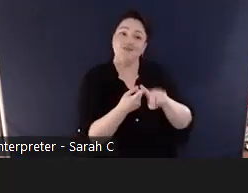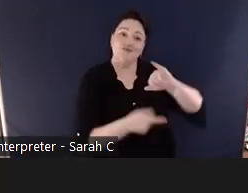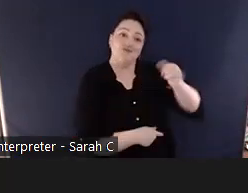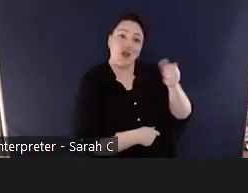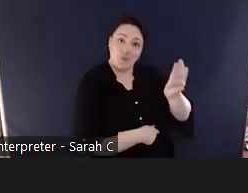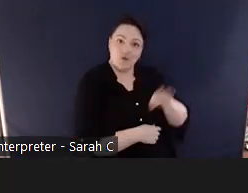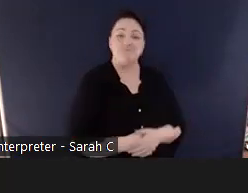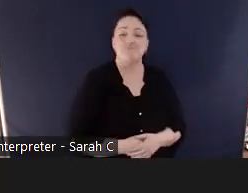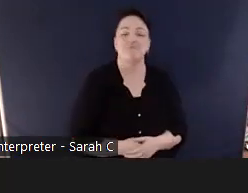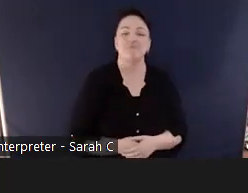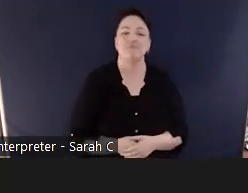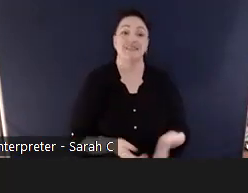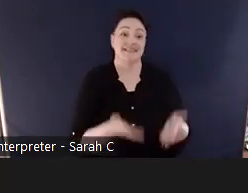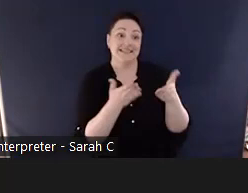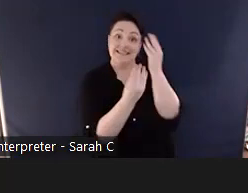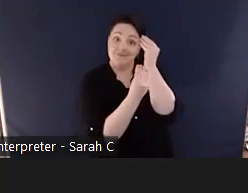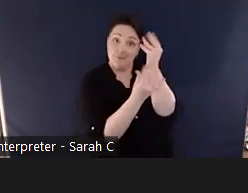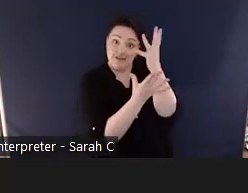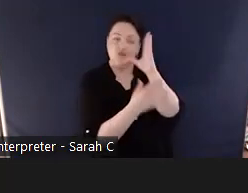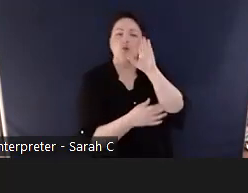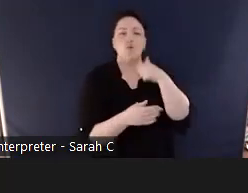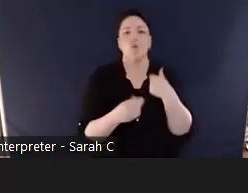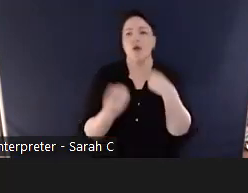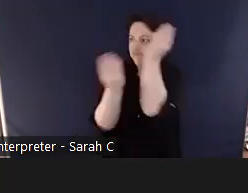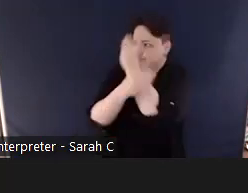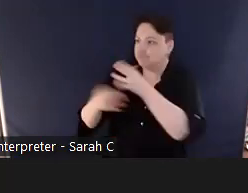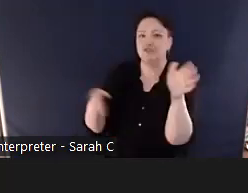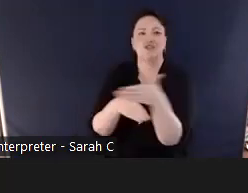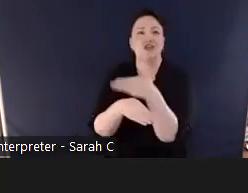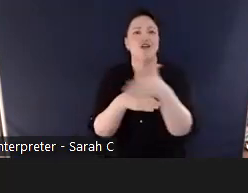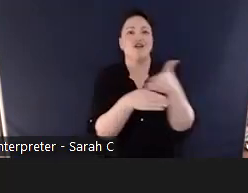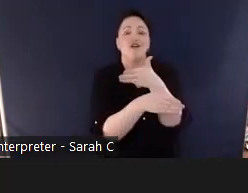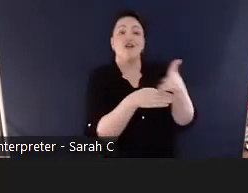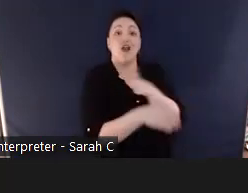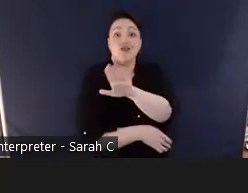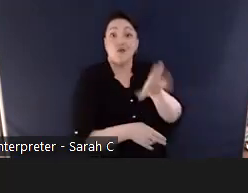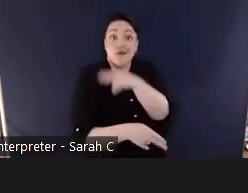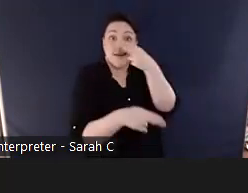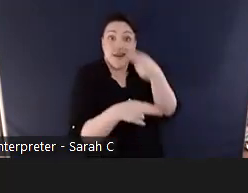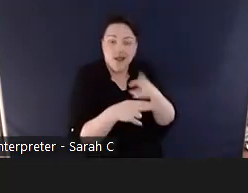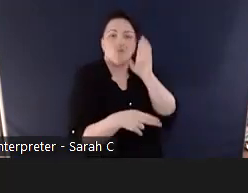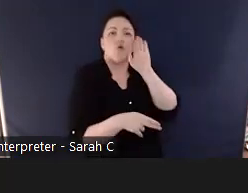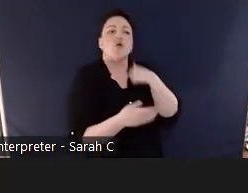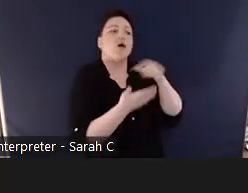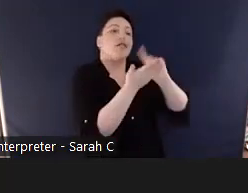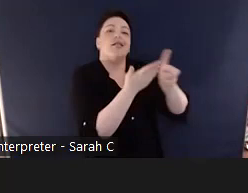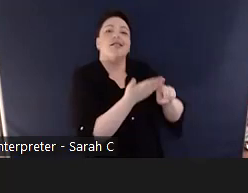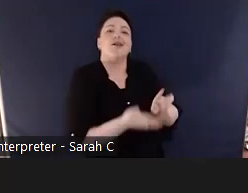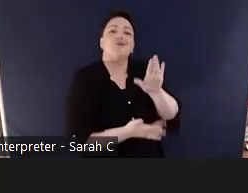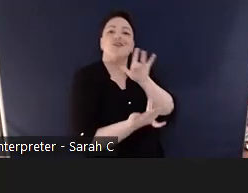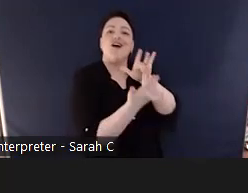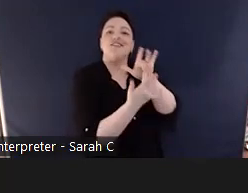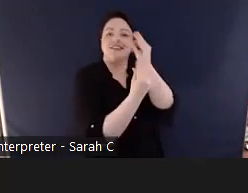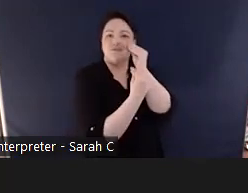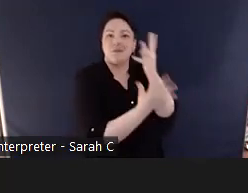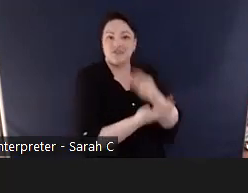this information will be shared with others, and we will be using your name to look up your contact information based on your registration. So please only